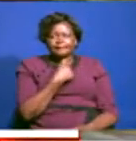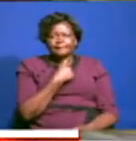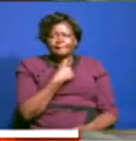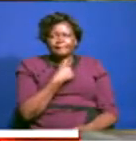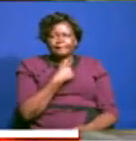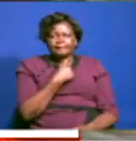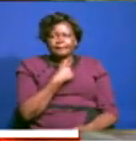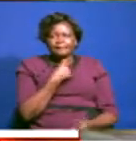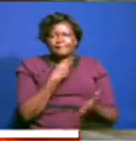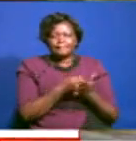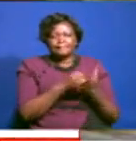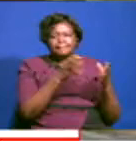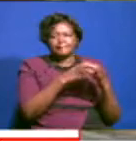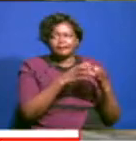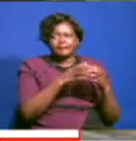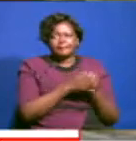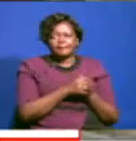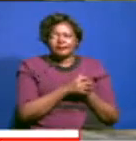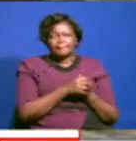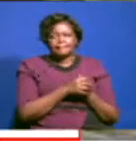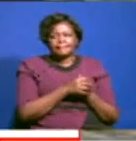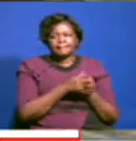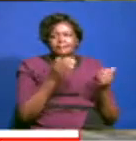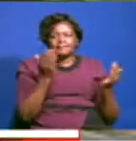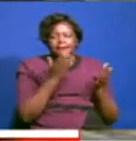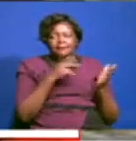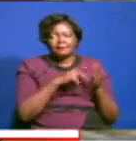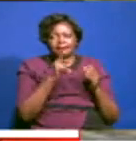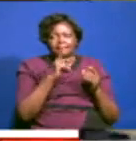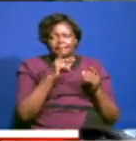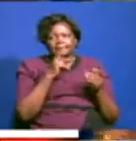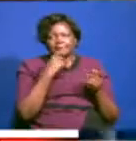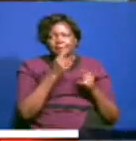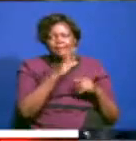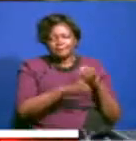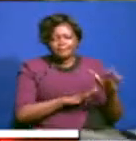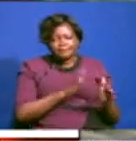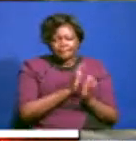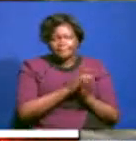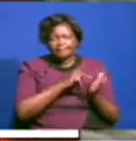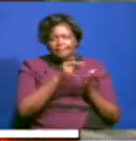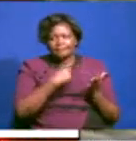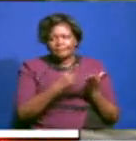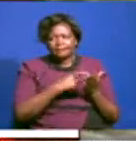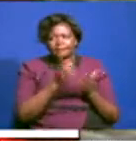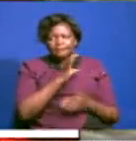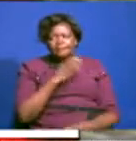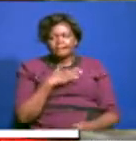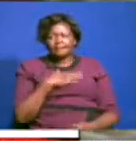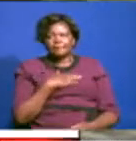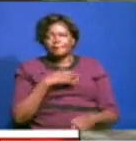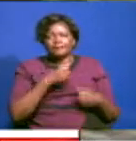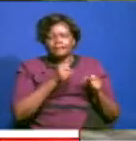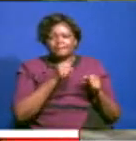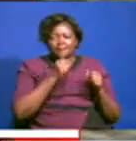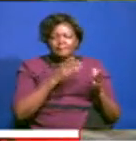finance companies like Mogo, where you pay a small deposit and you pay weekly. Our customers are Boda riders. So